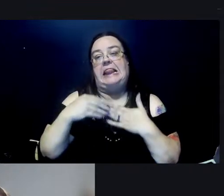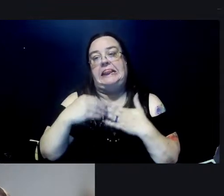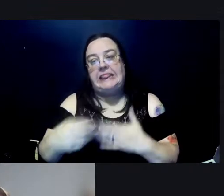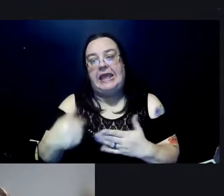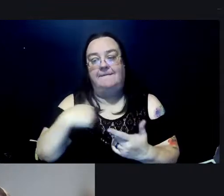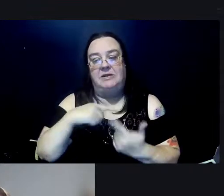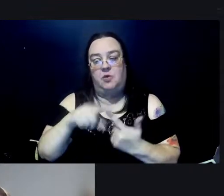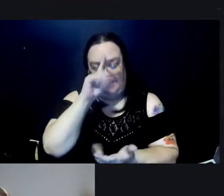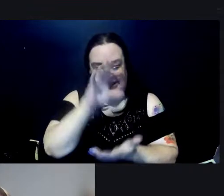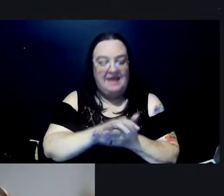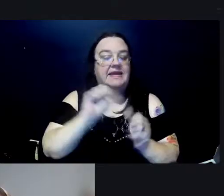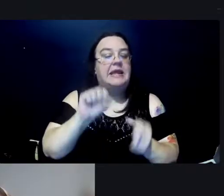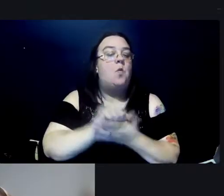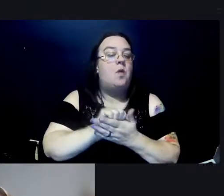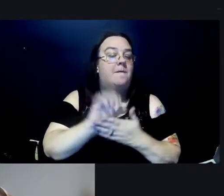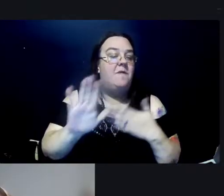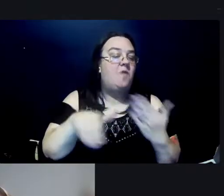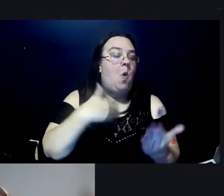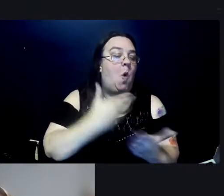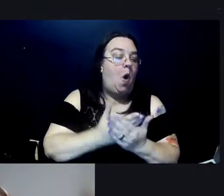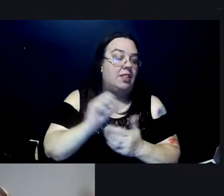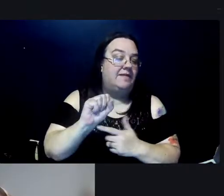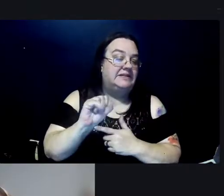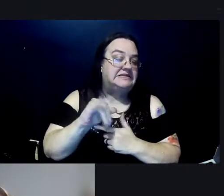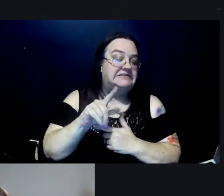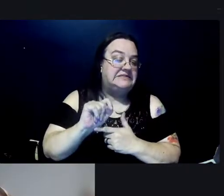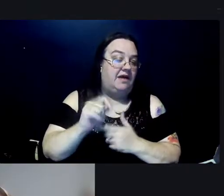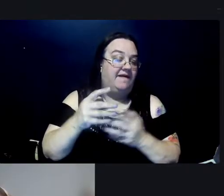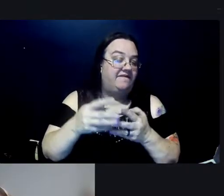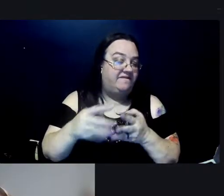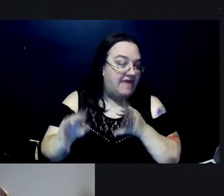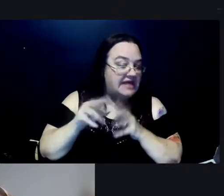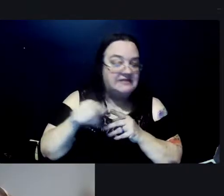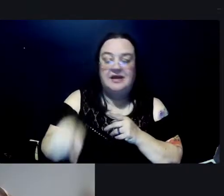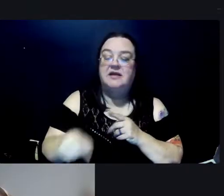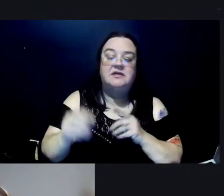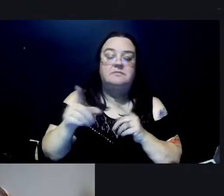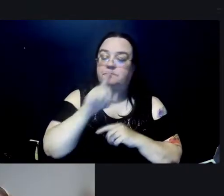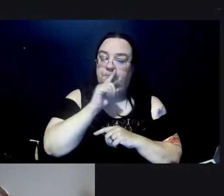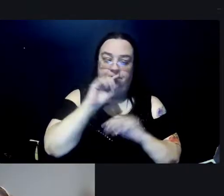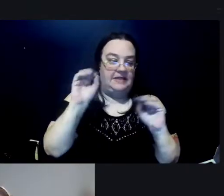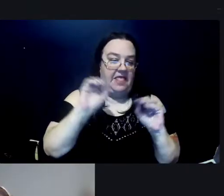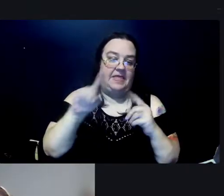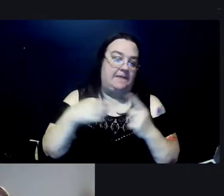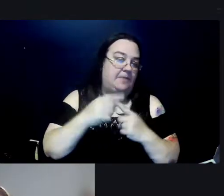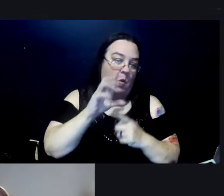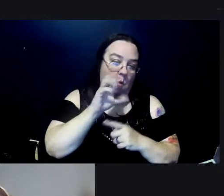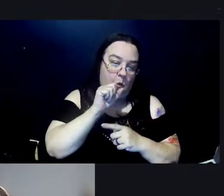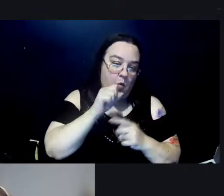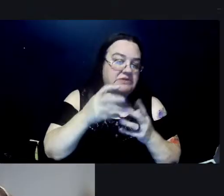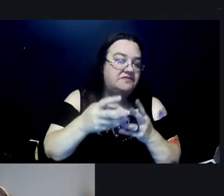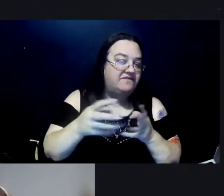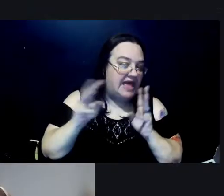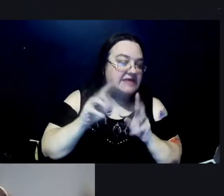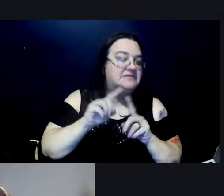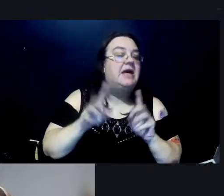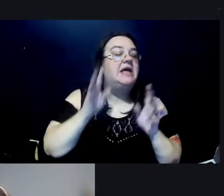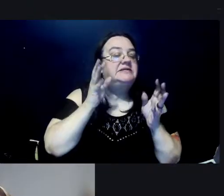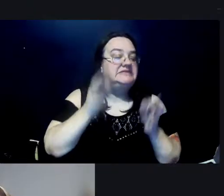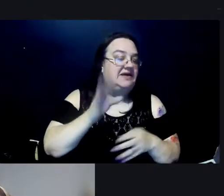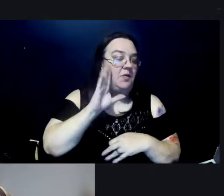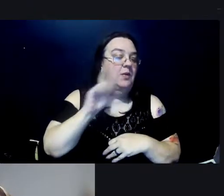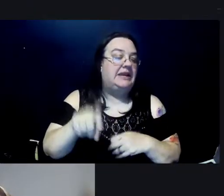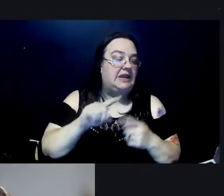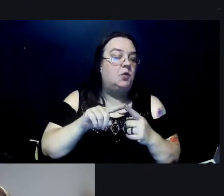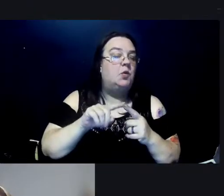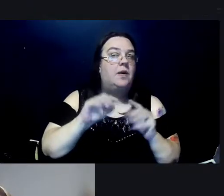all of the silt fence. There's nothing on there about the orange fence, but we would definitely need to place the